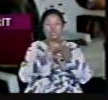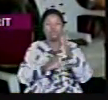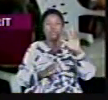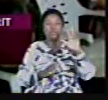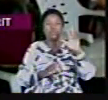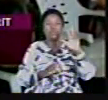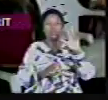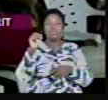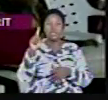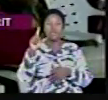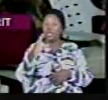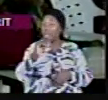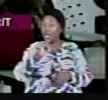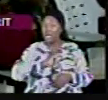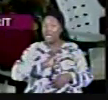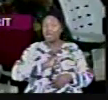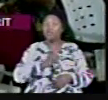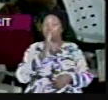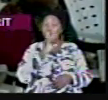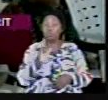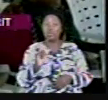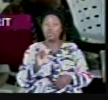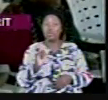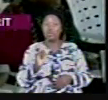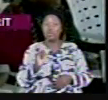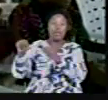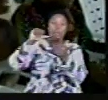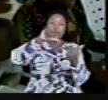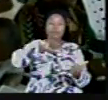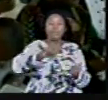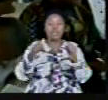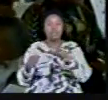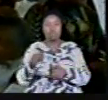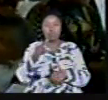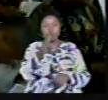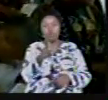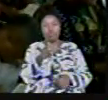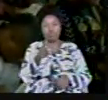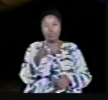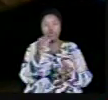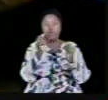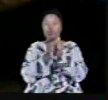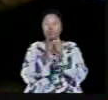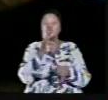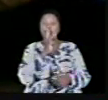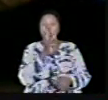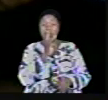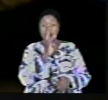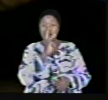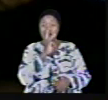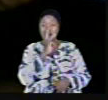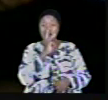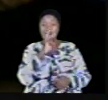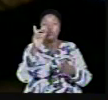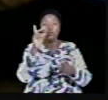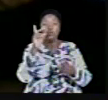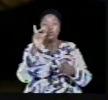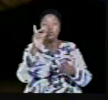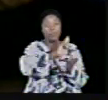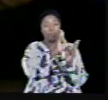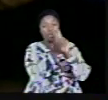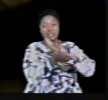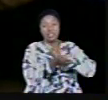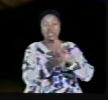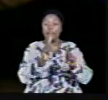I indeed baptize you with water unto repentance,